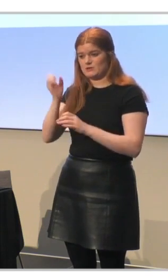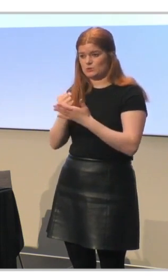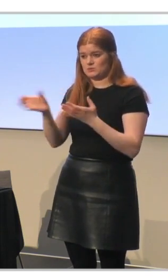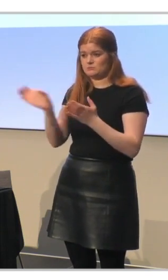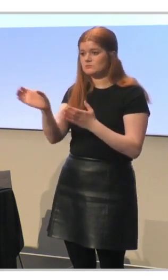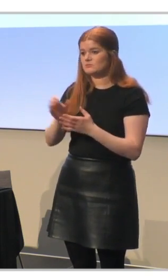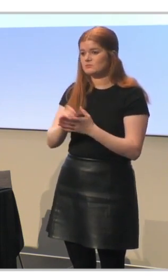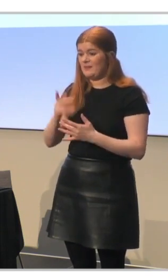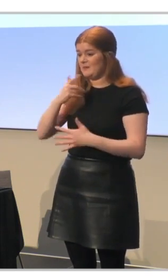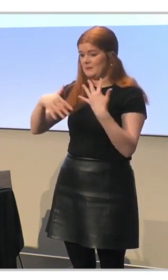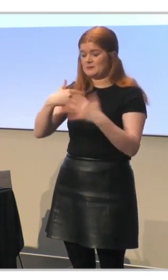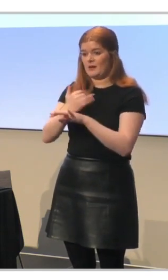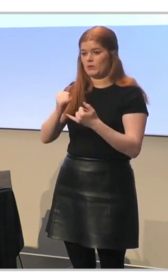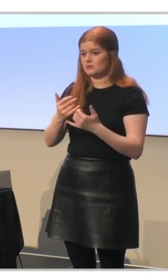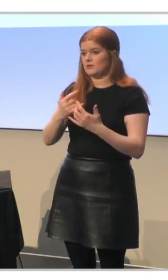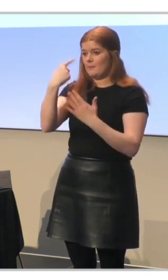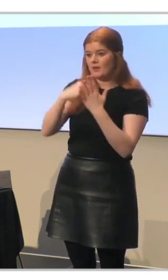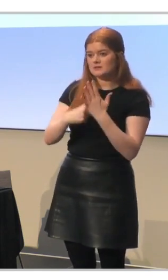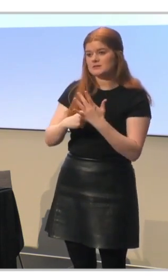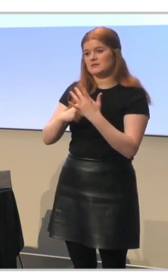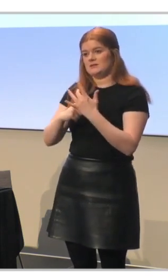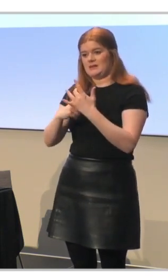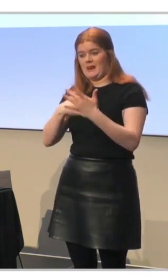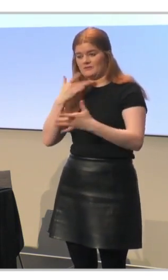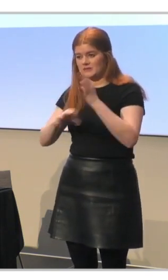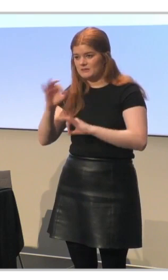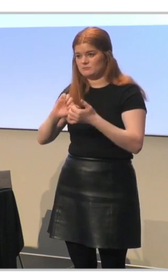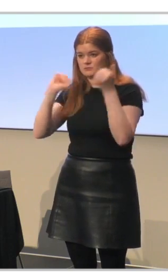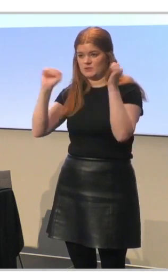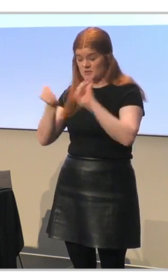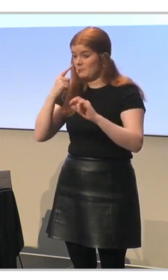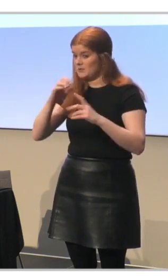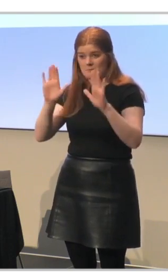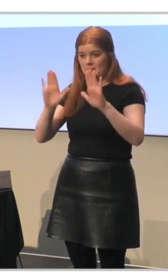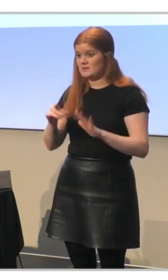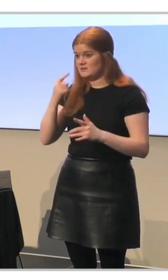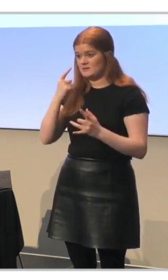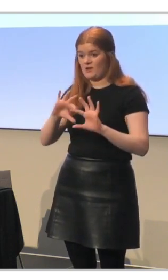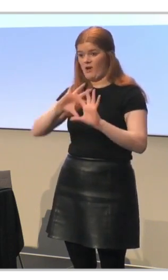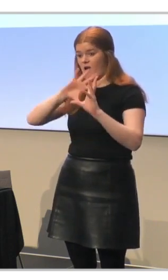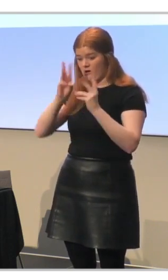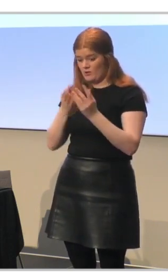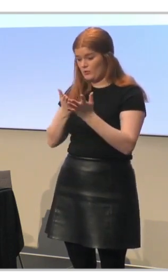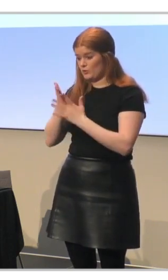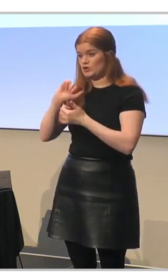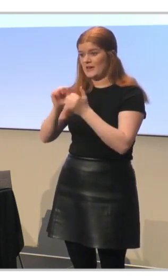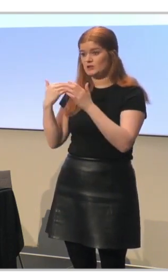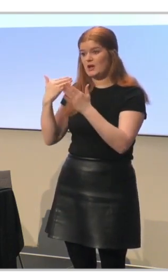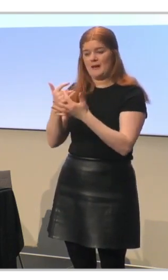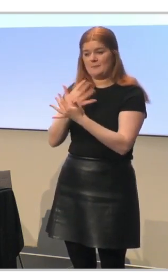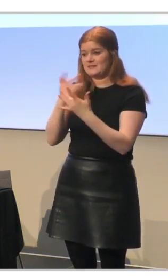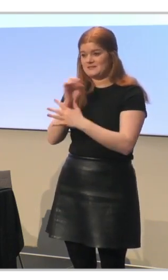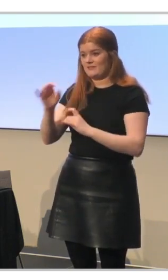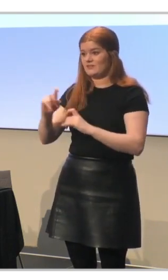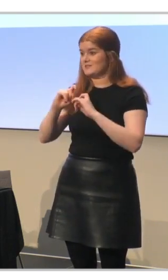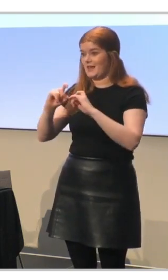by a mixture of policy and demographics, but it was remarkable, to say the very least, that throughout all of this change, the number of staff has